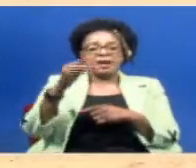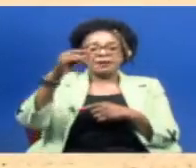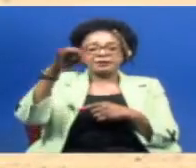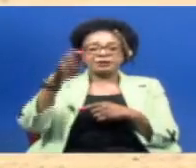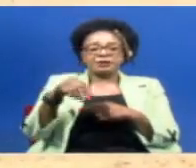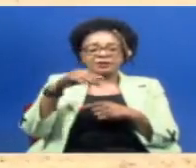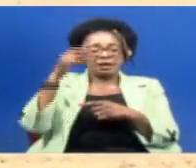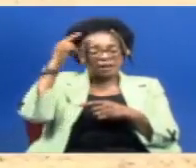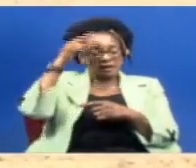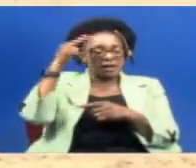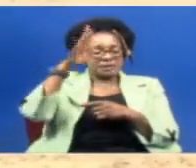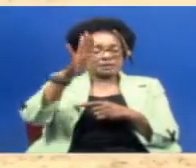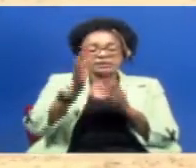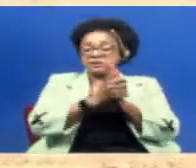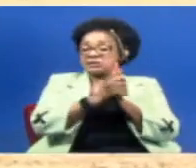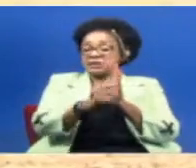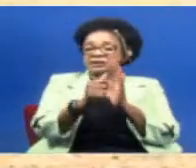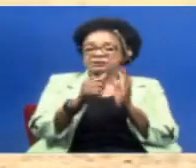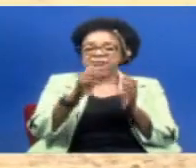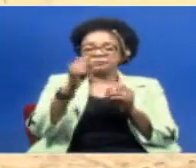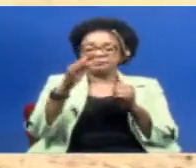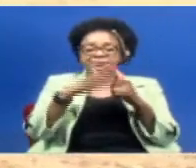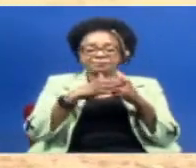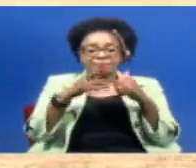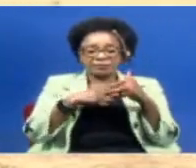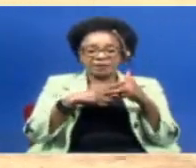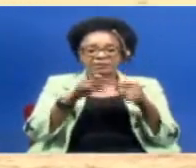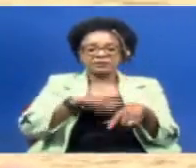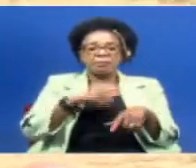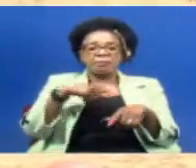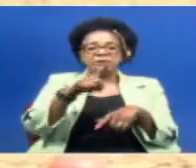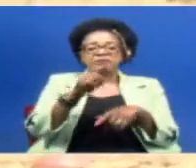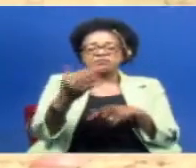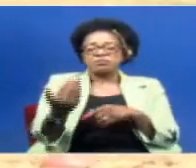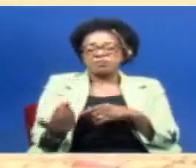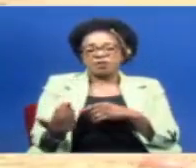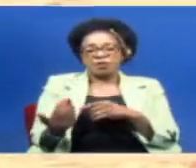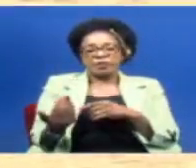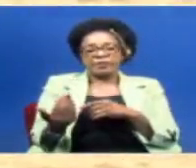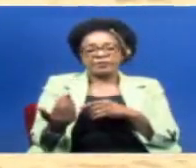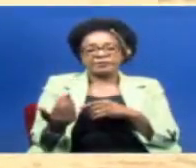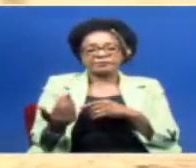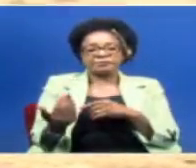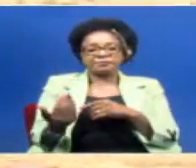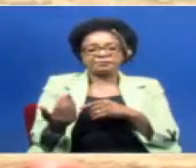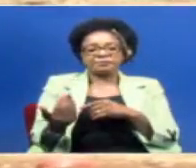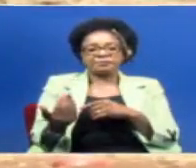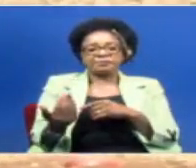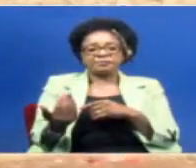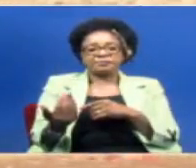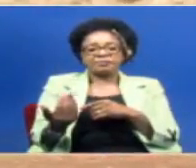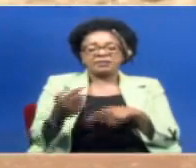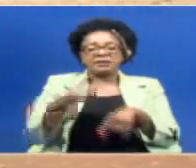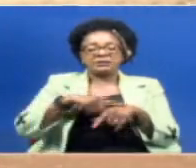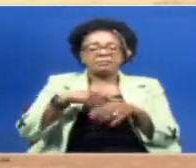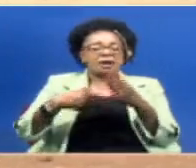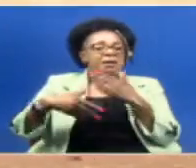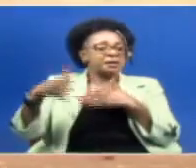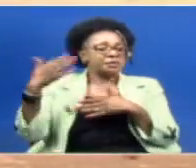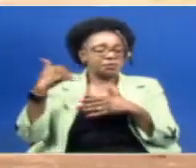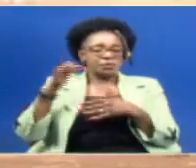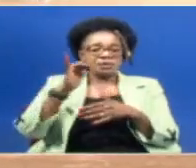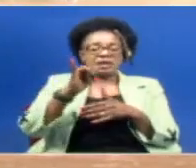mwaka 1987 akiwa binti mdogo. Wakati wenzi zake alidakia Makolandas na